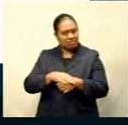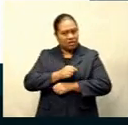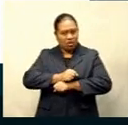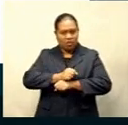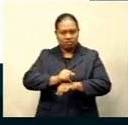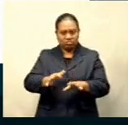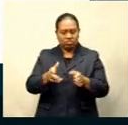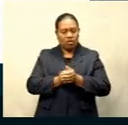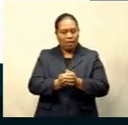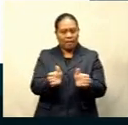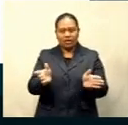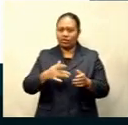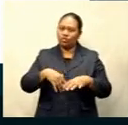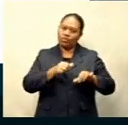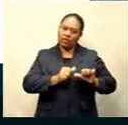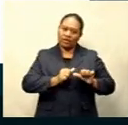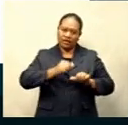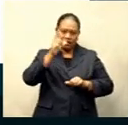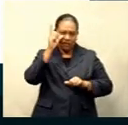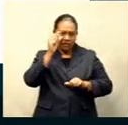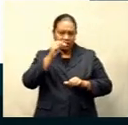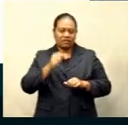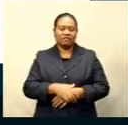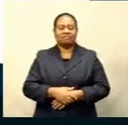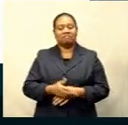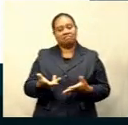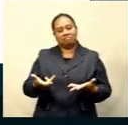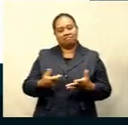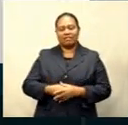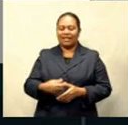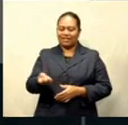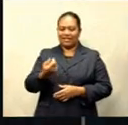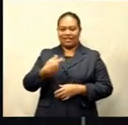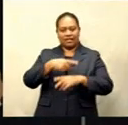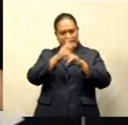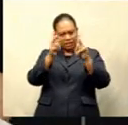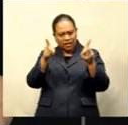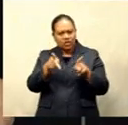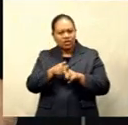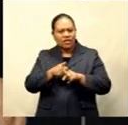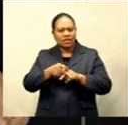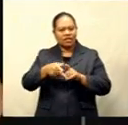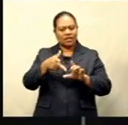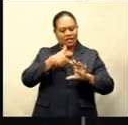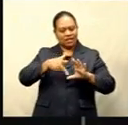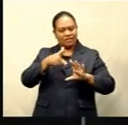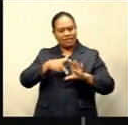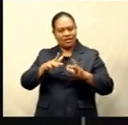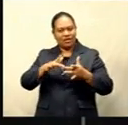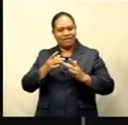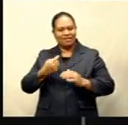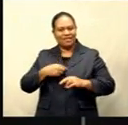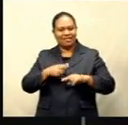to protect all Fijians against COVID-19? Send us newsworthy pictures and videos. Email